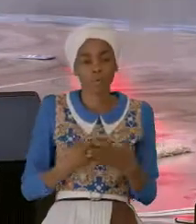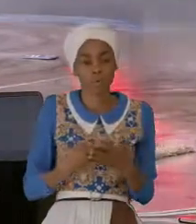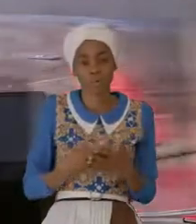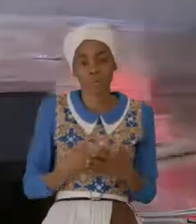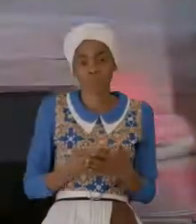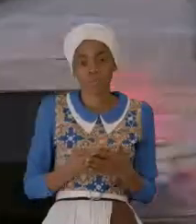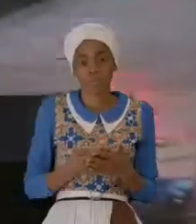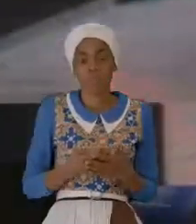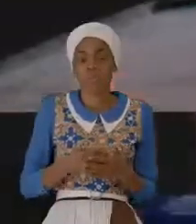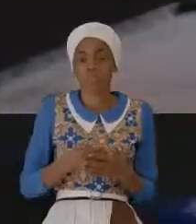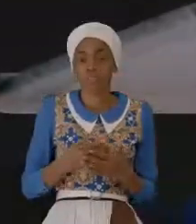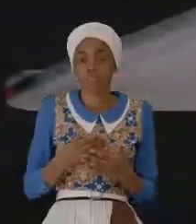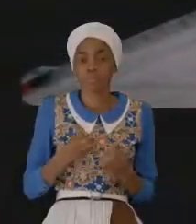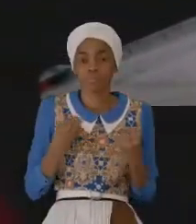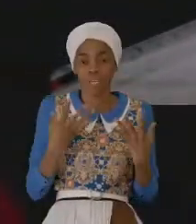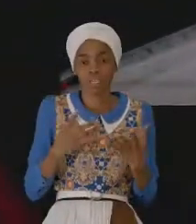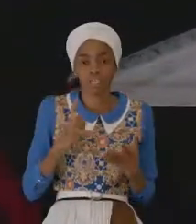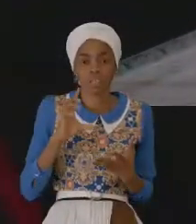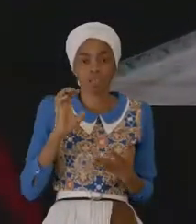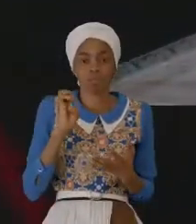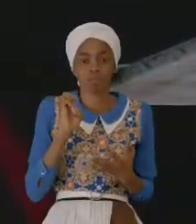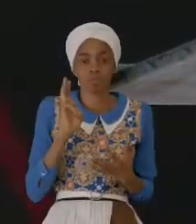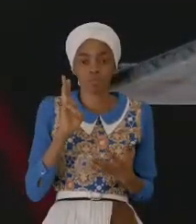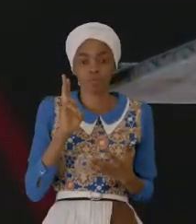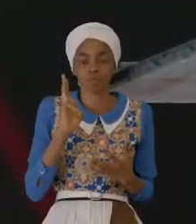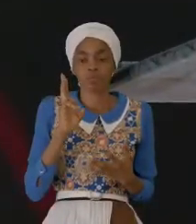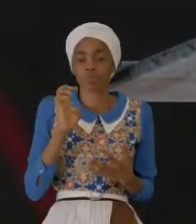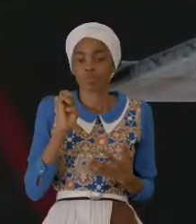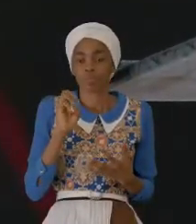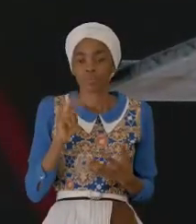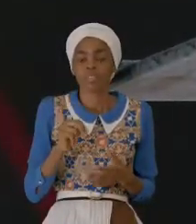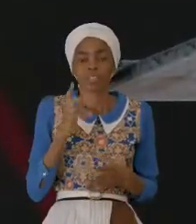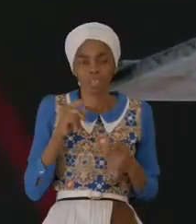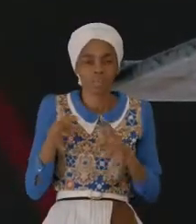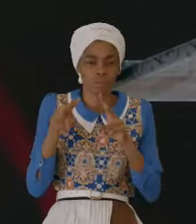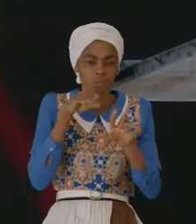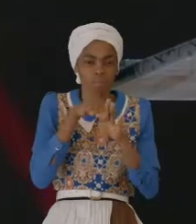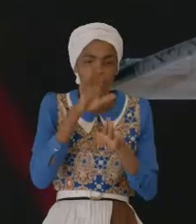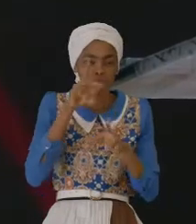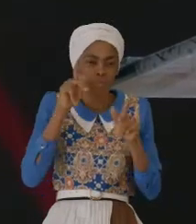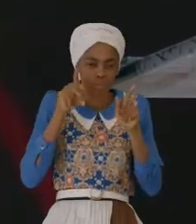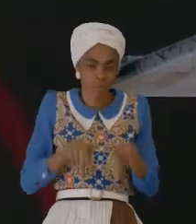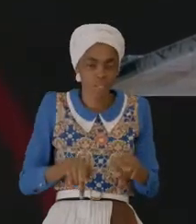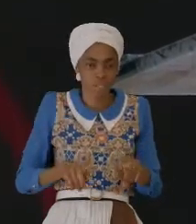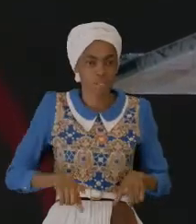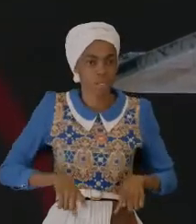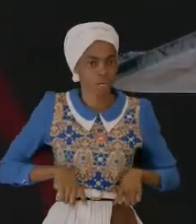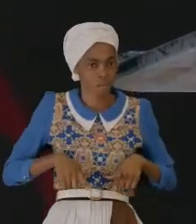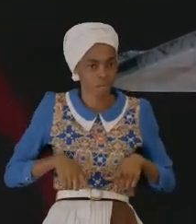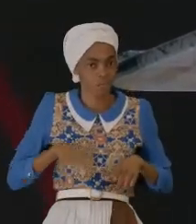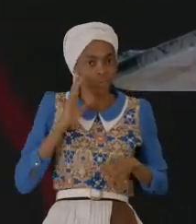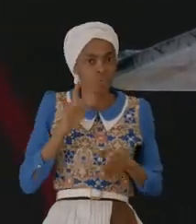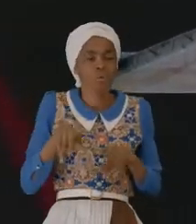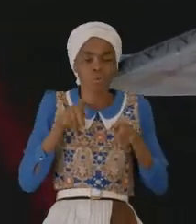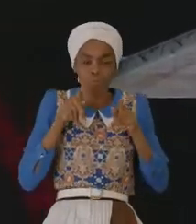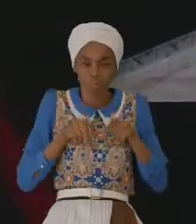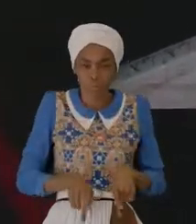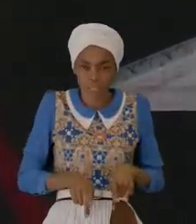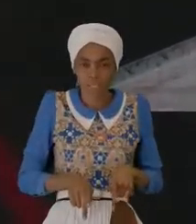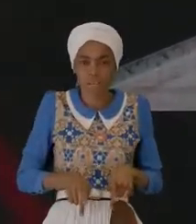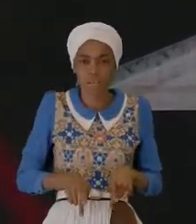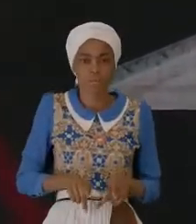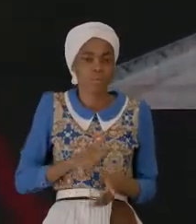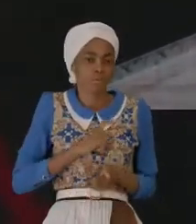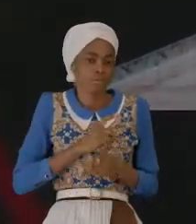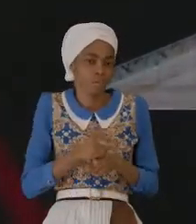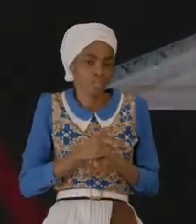face your personal practice of the gospel of Christ is it simply